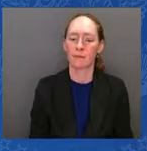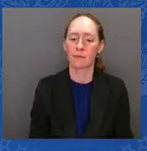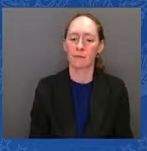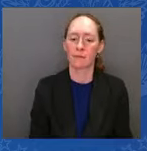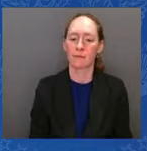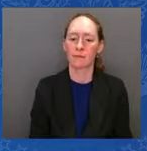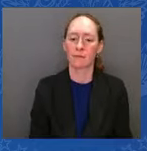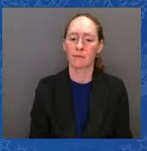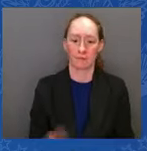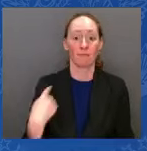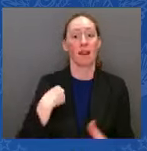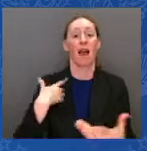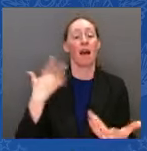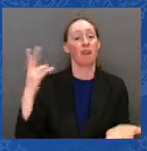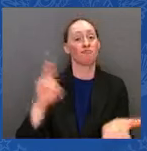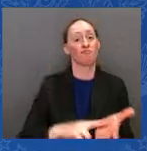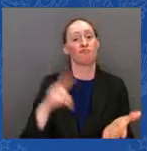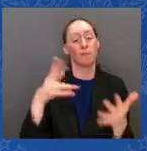enrolled